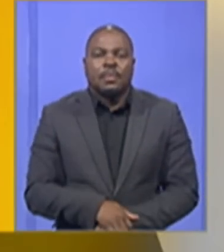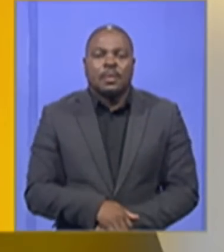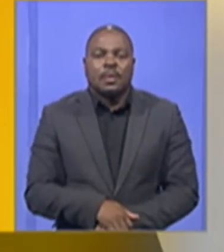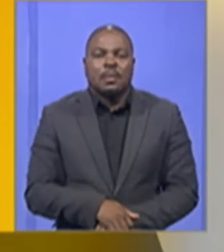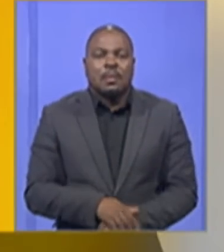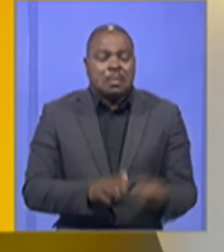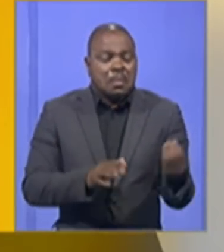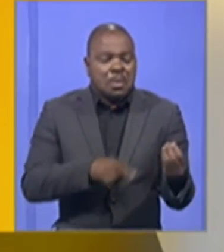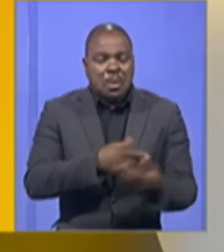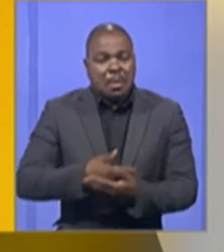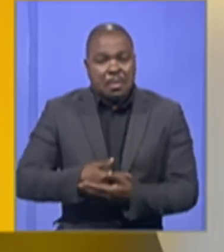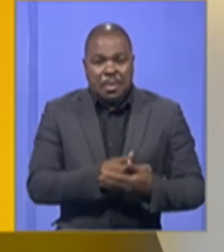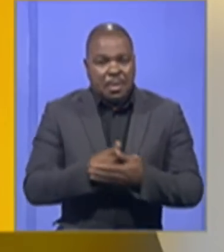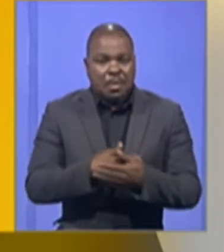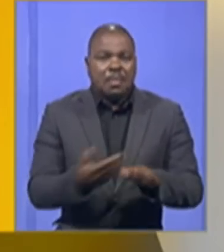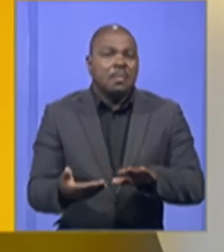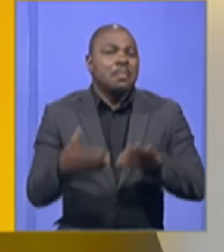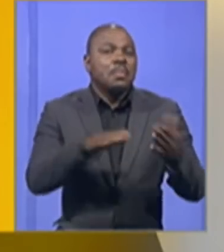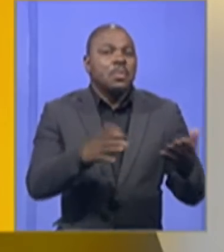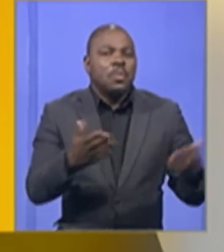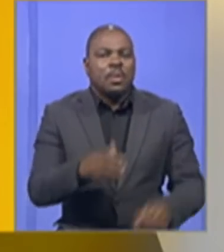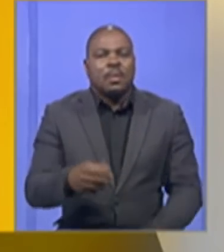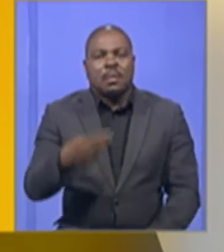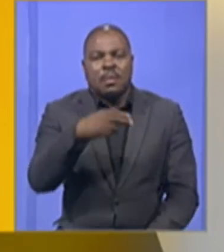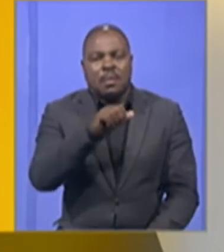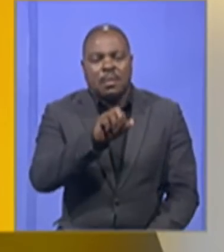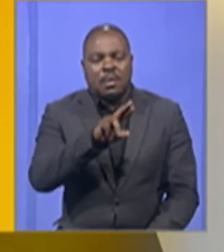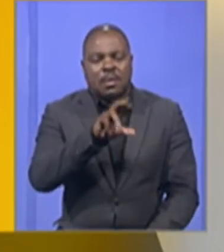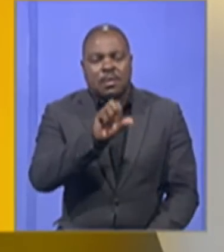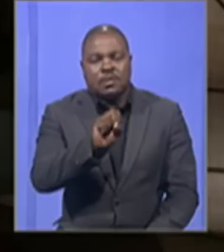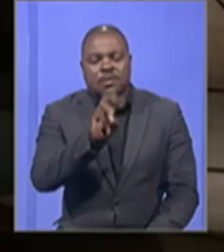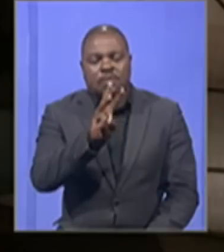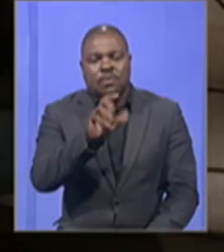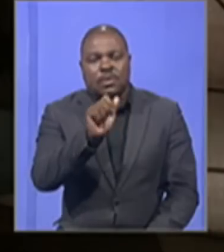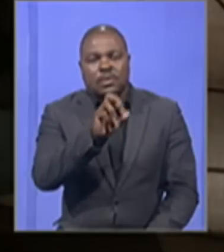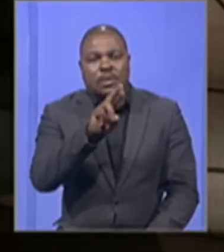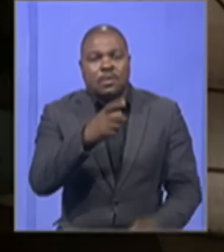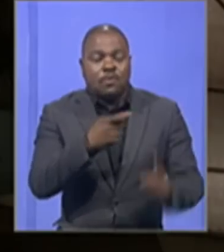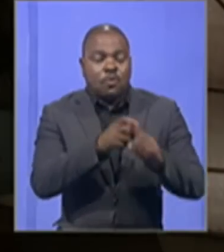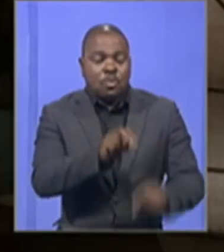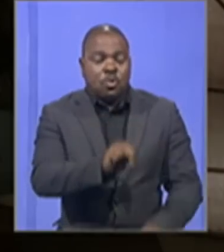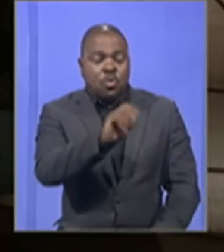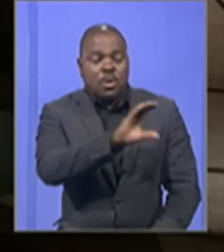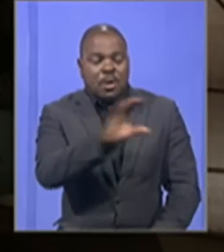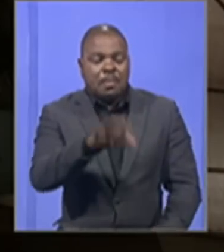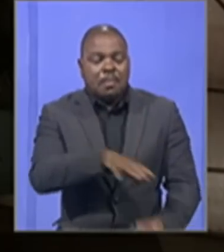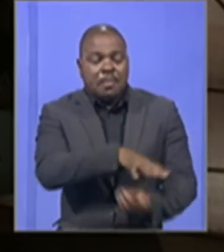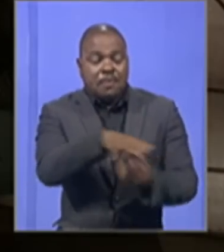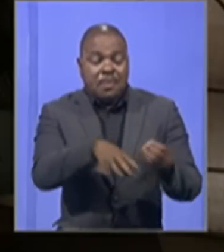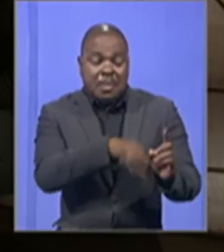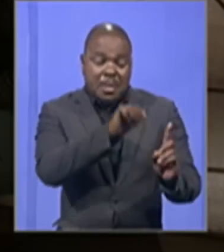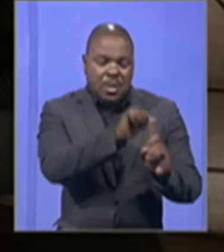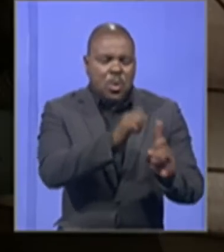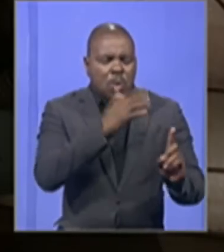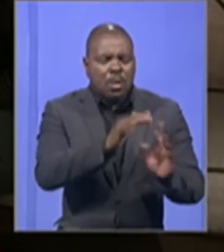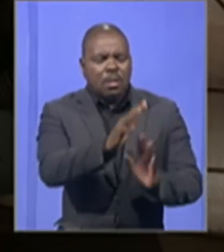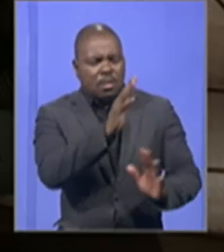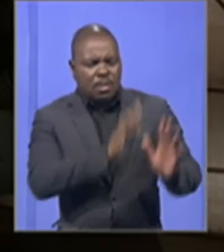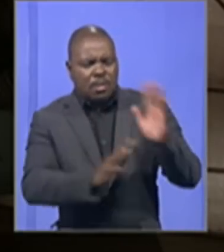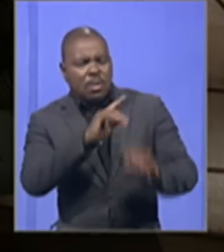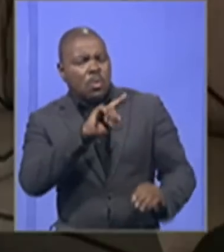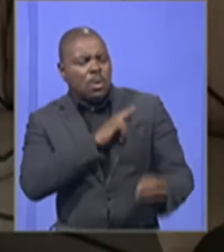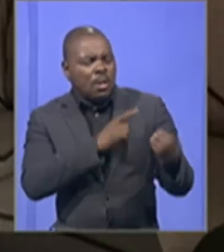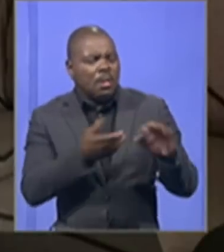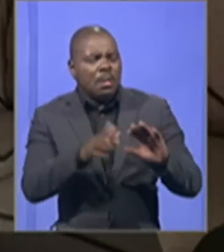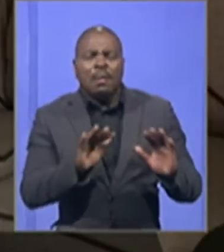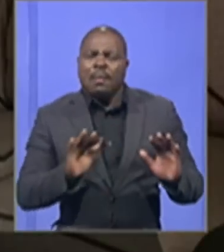Lelapa la habo lesea le hlokahalletseng sepetlele sa Hartswater se Northern Cape le re le hloka dikarabo ka ho hlokahalla ha ngwana